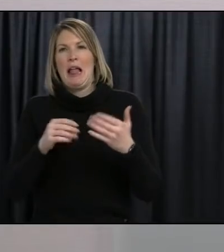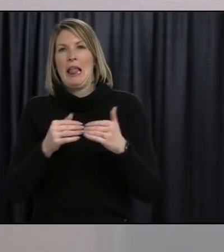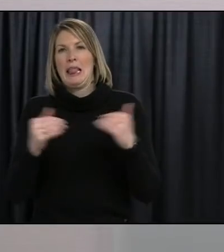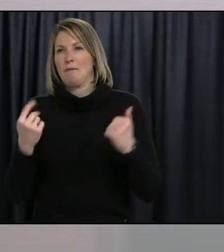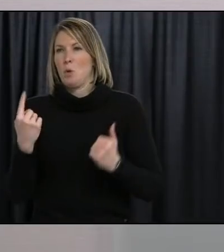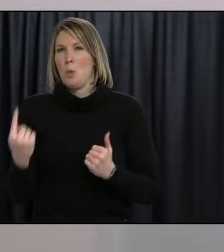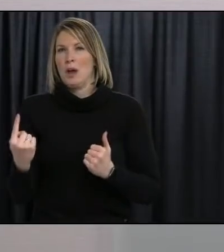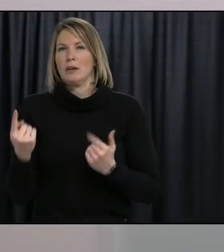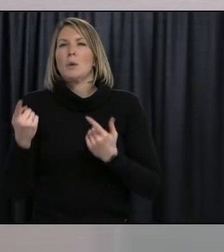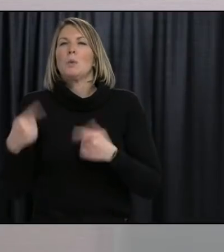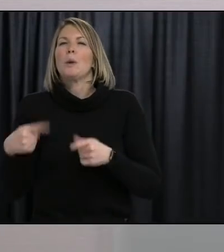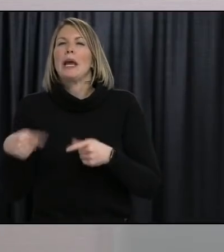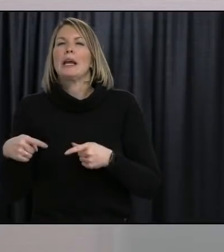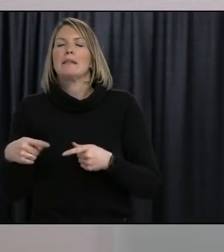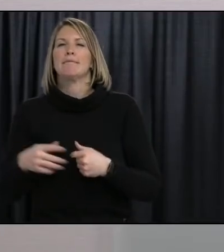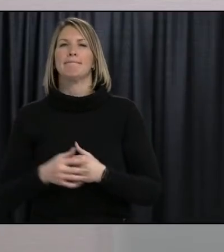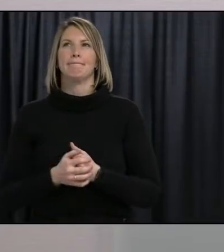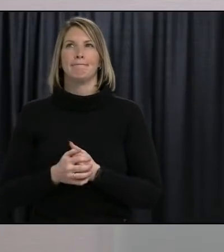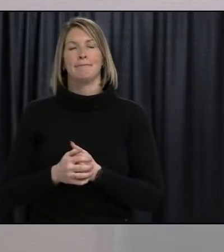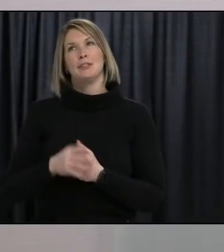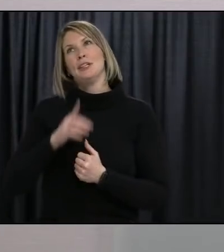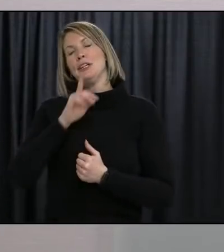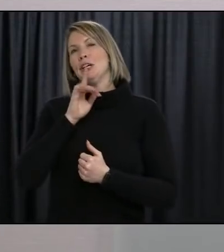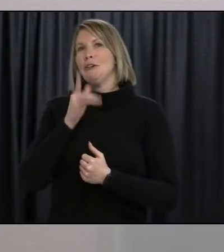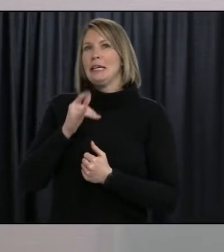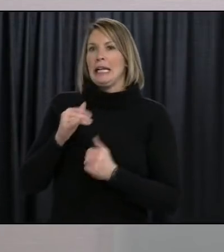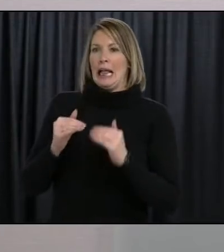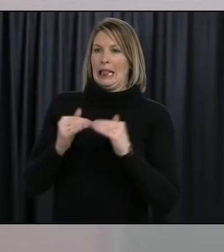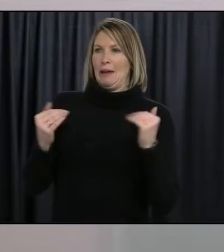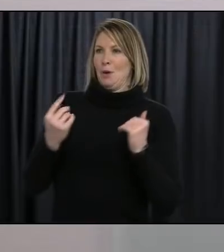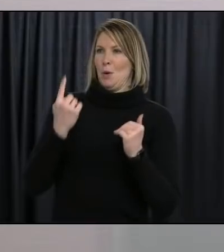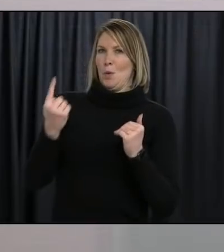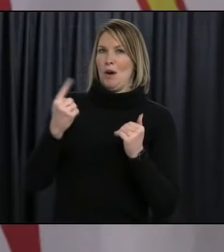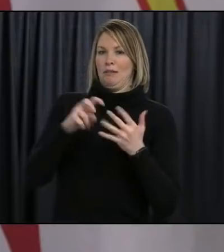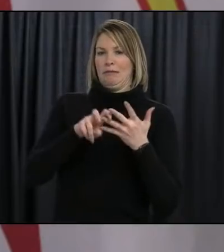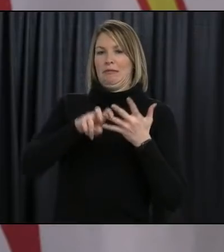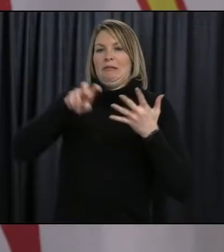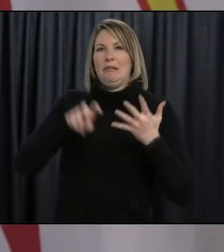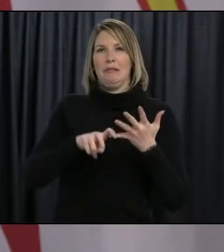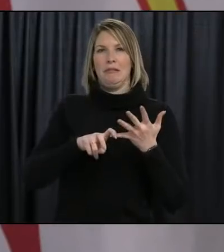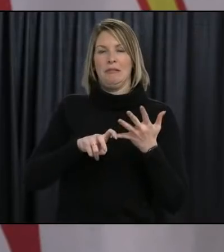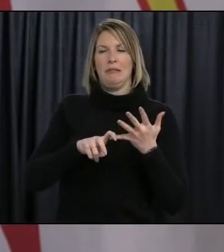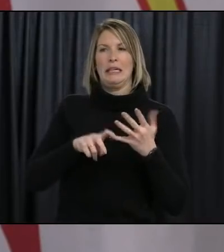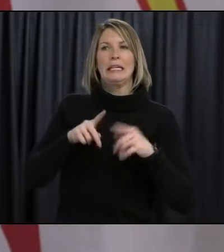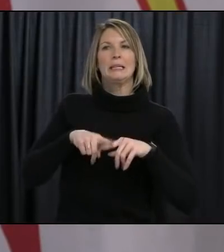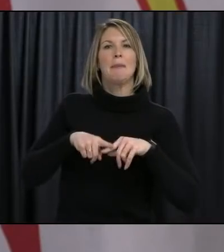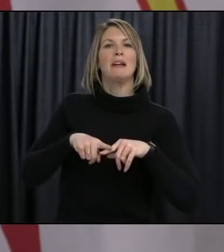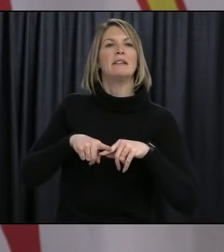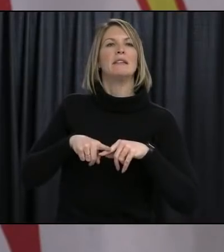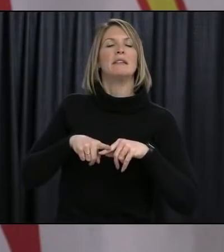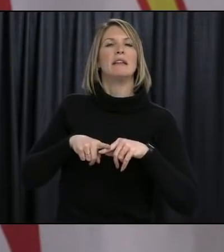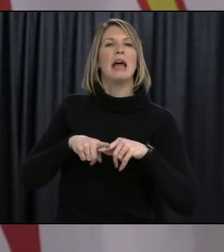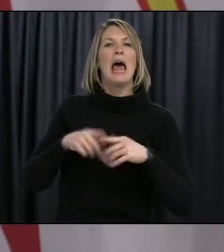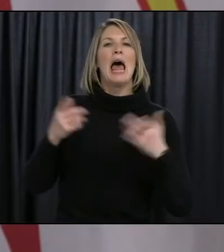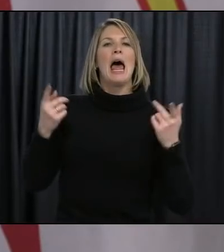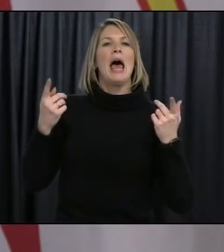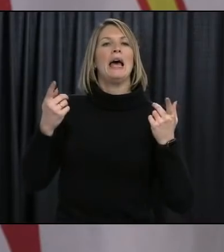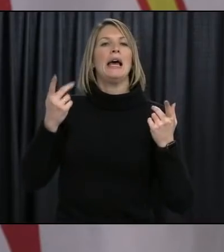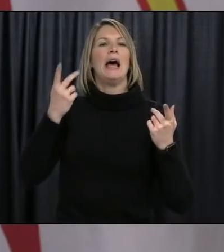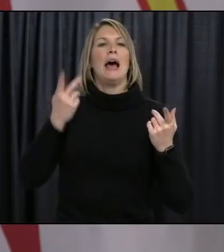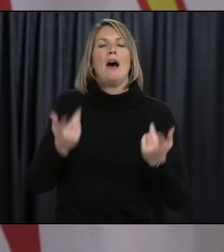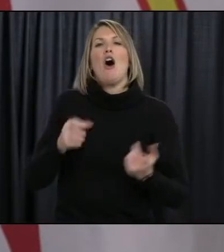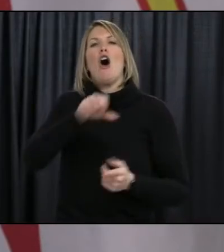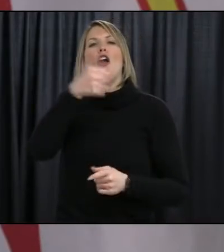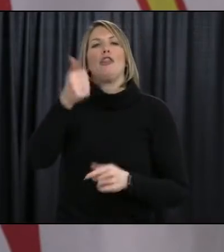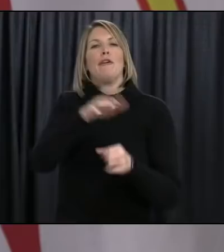So alert level 1 really depends a lot on what we see what we see happening